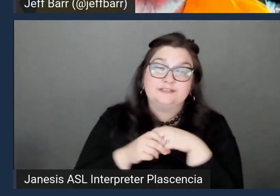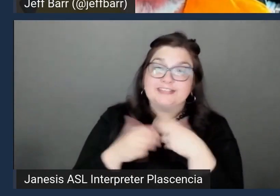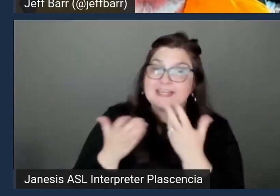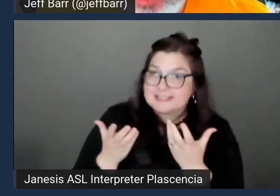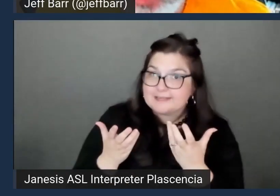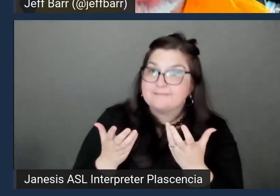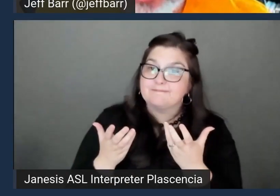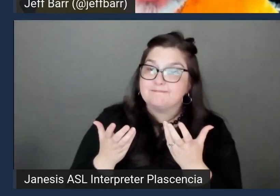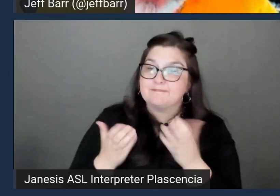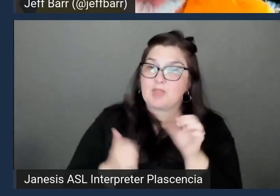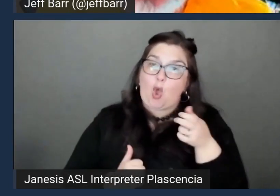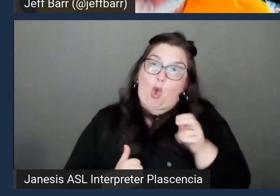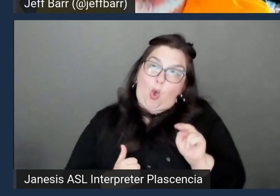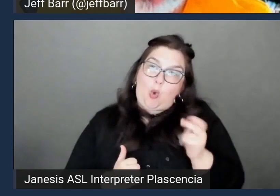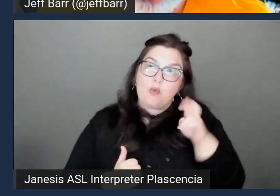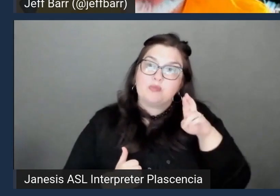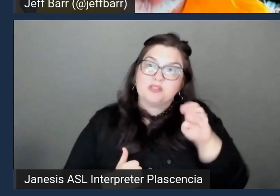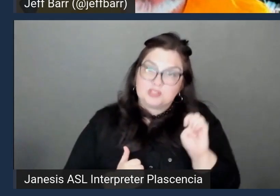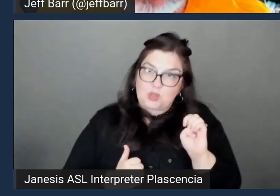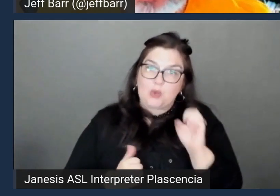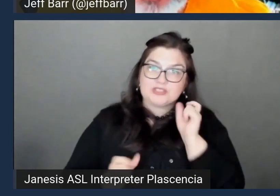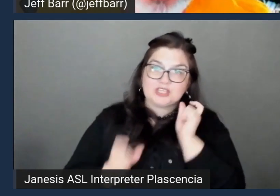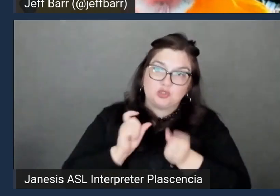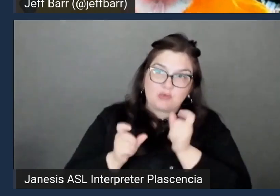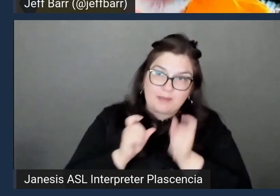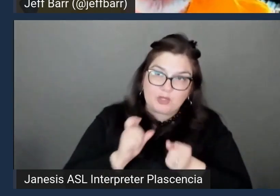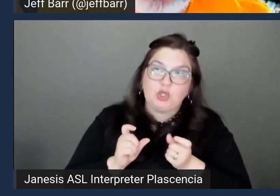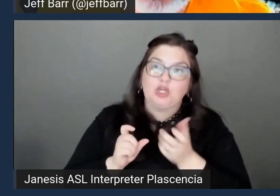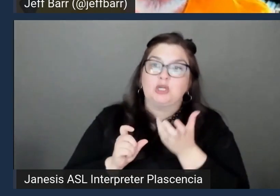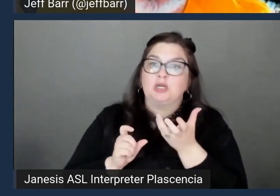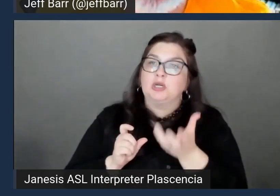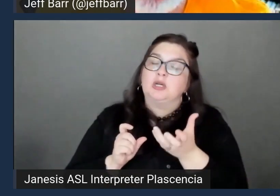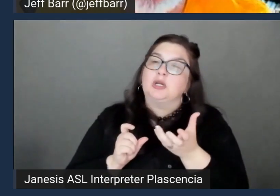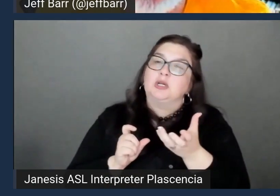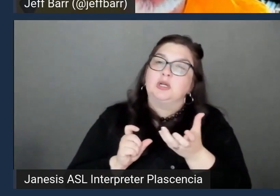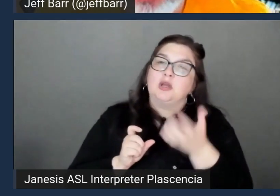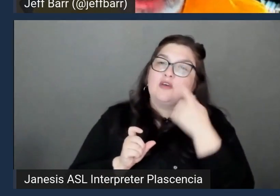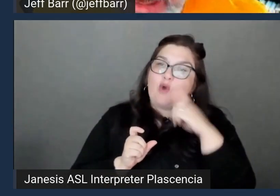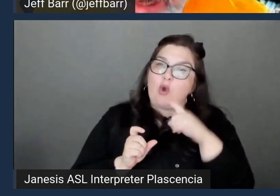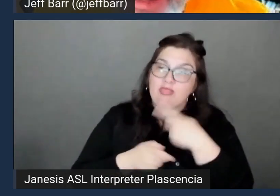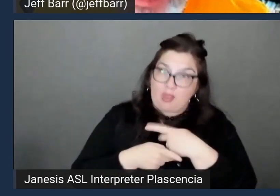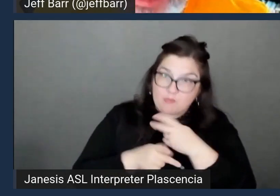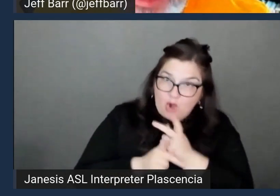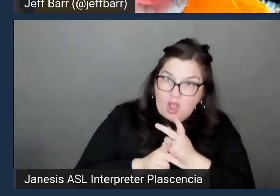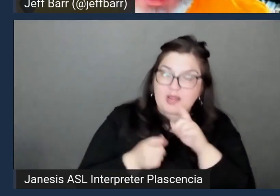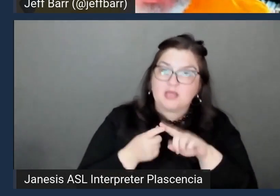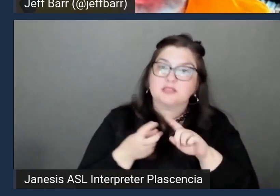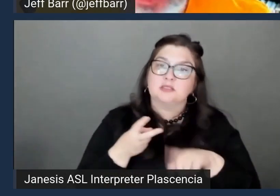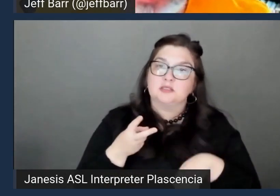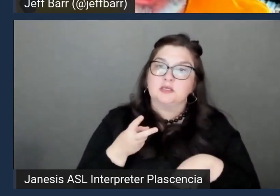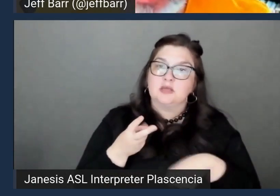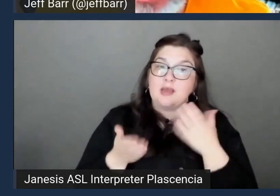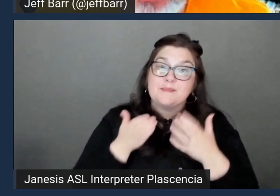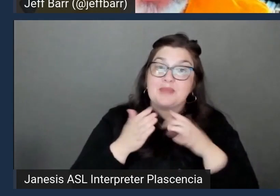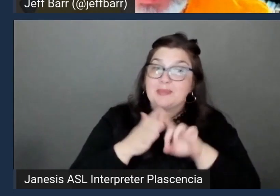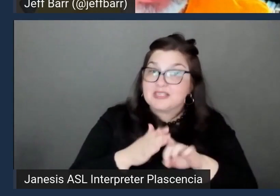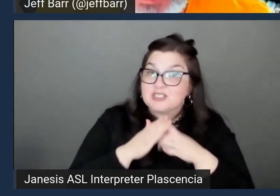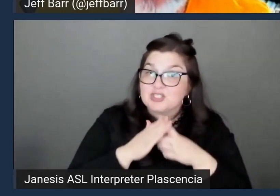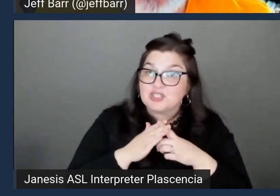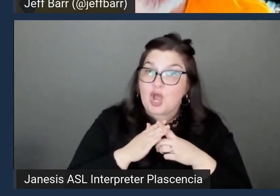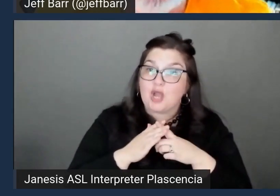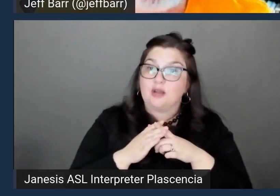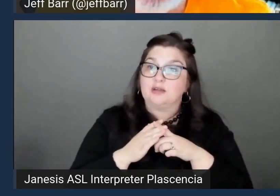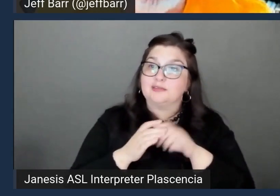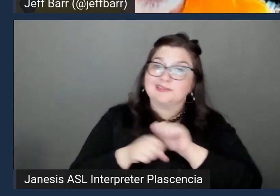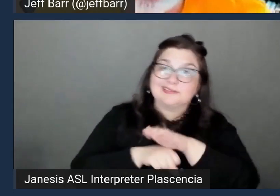open source community contributor to the product. Start sending feedback, sending